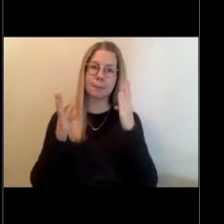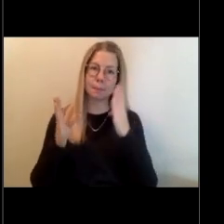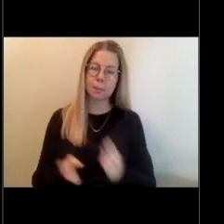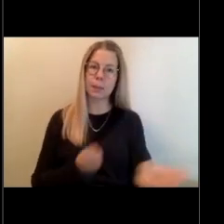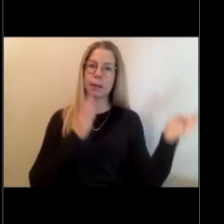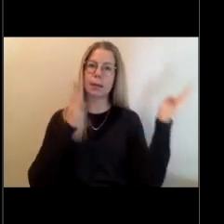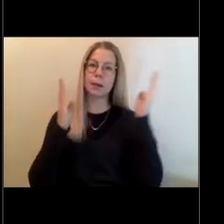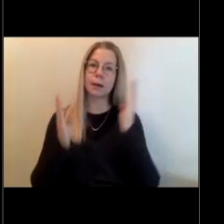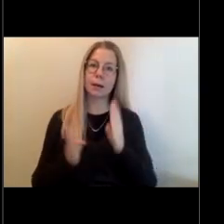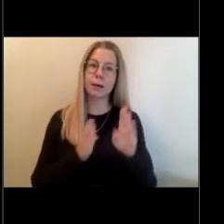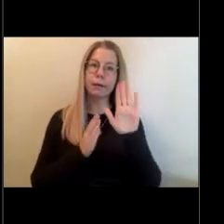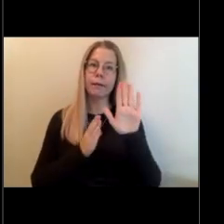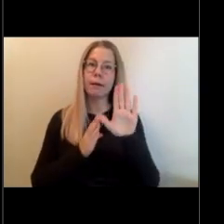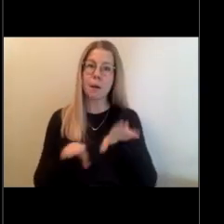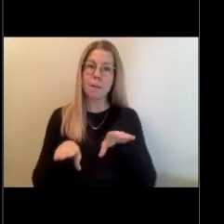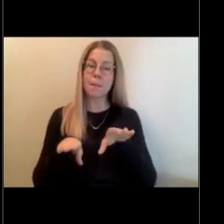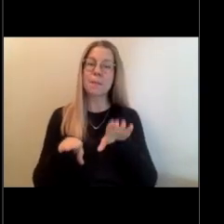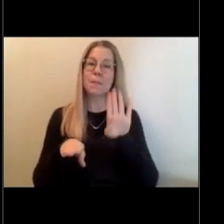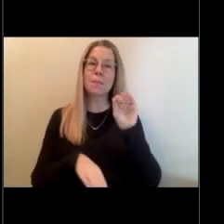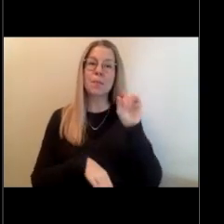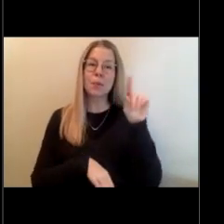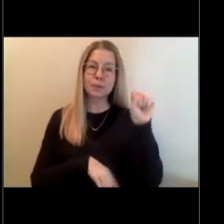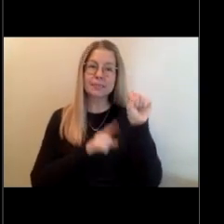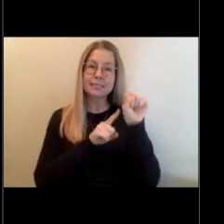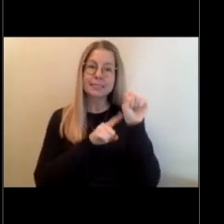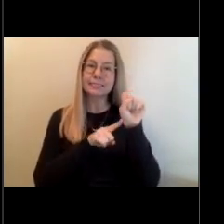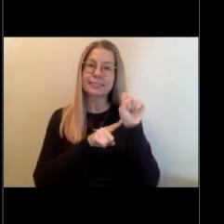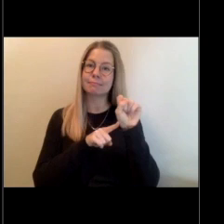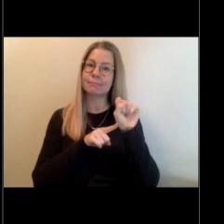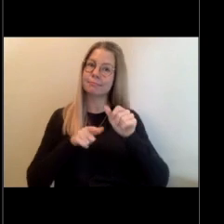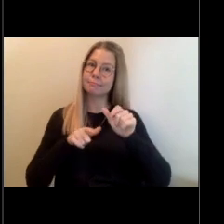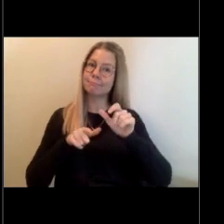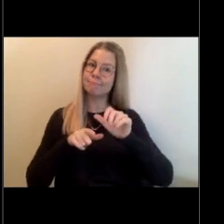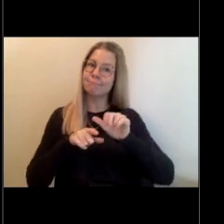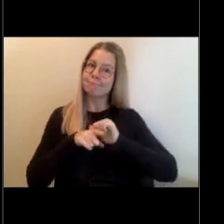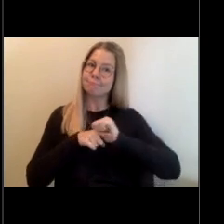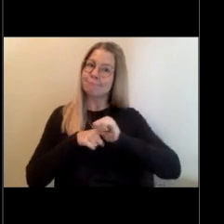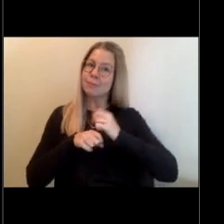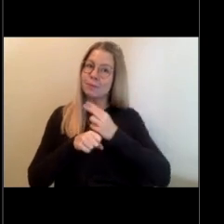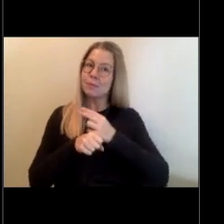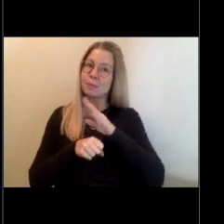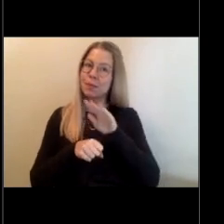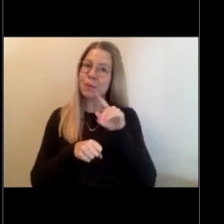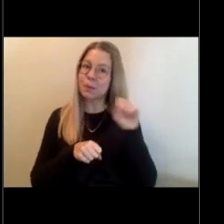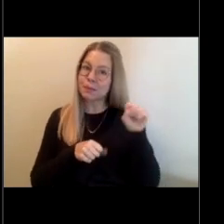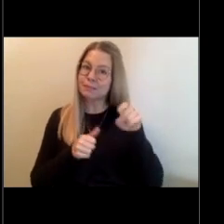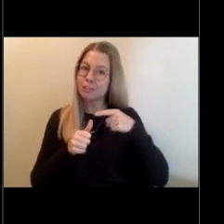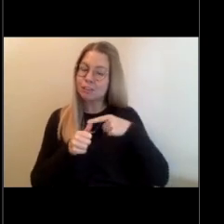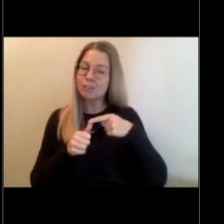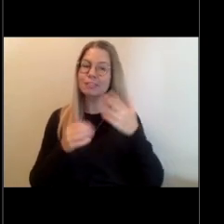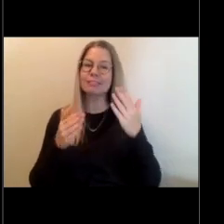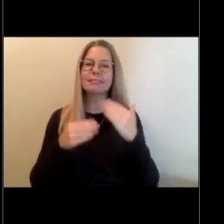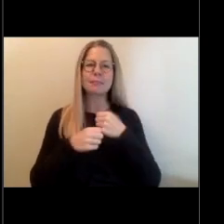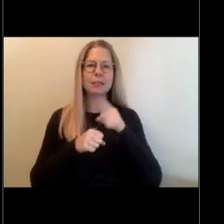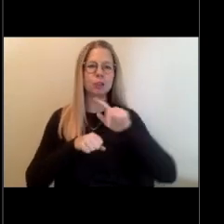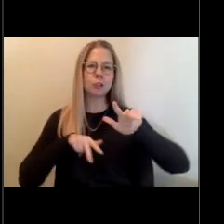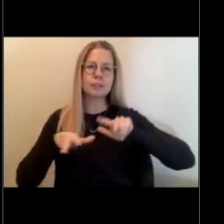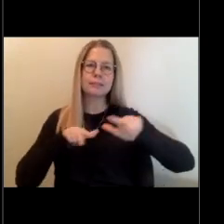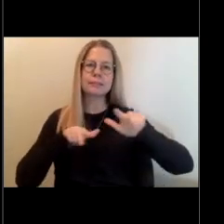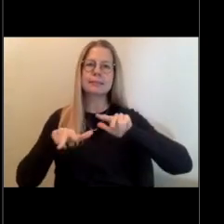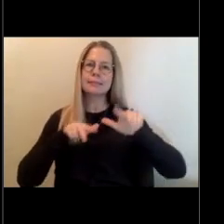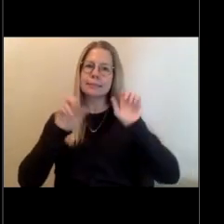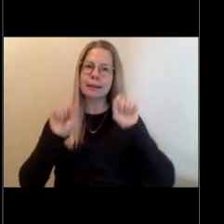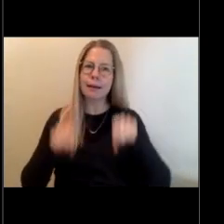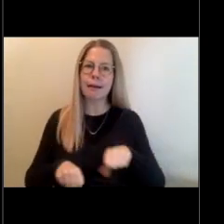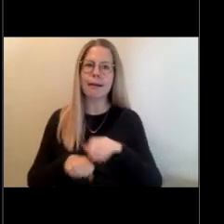in, make sure you can walk far enough, make sure you've prepared your team so that you can handle adversity